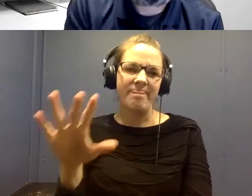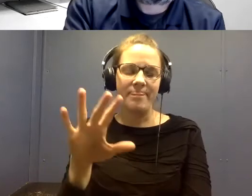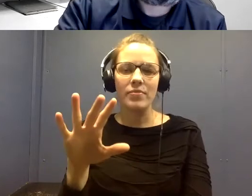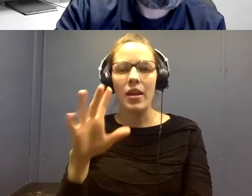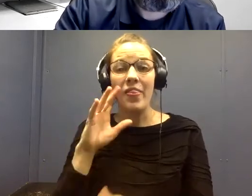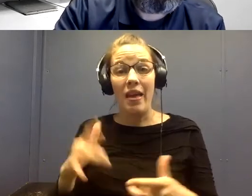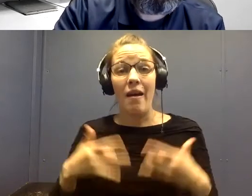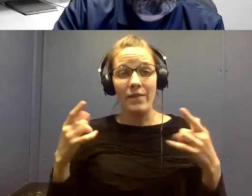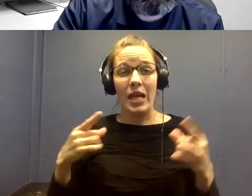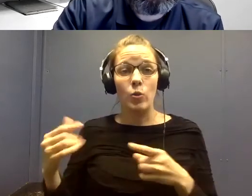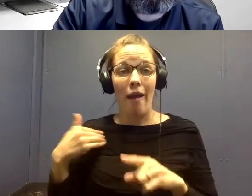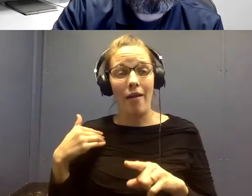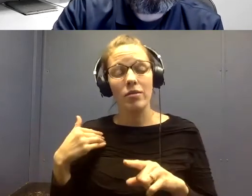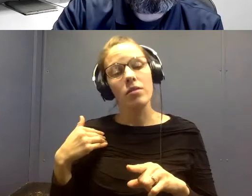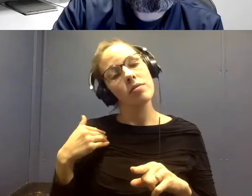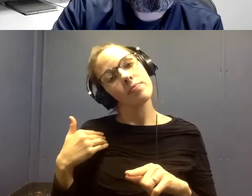we had,